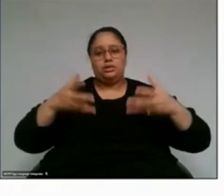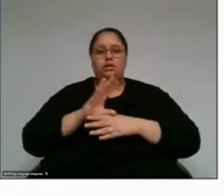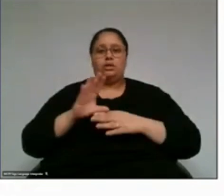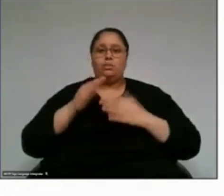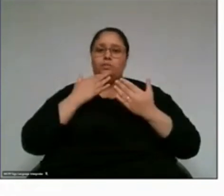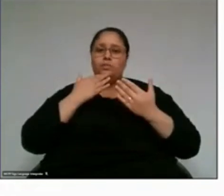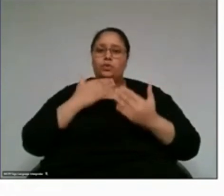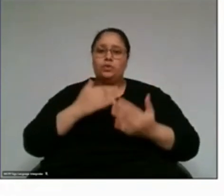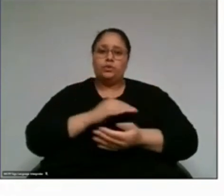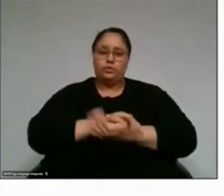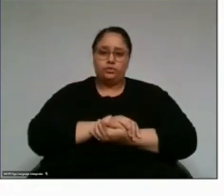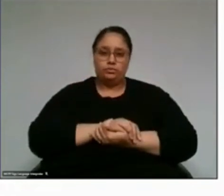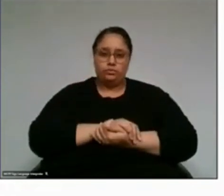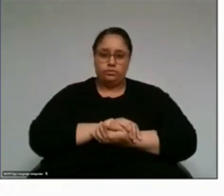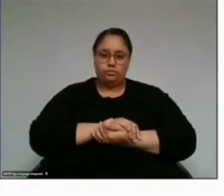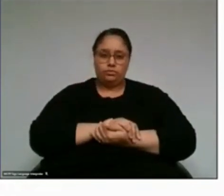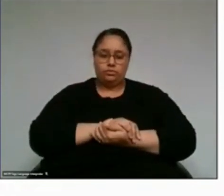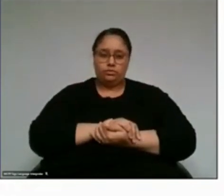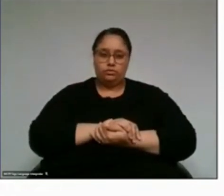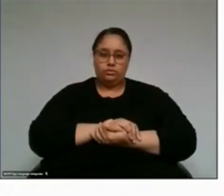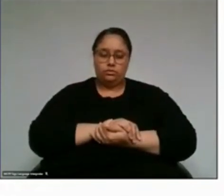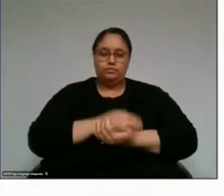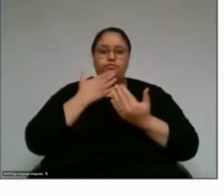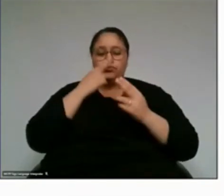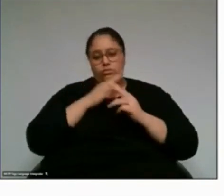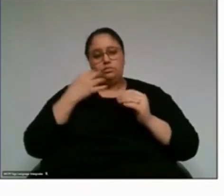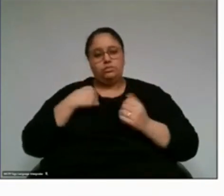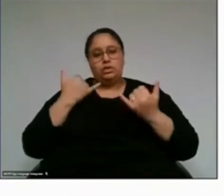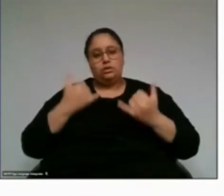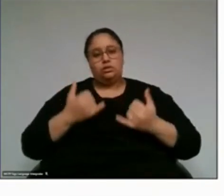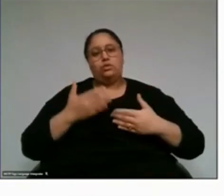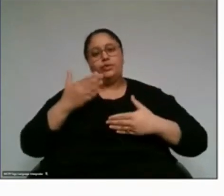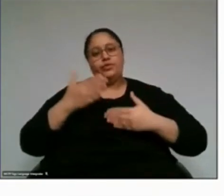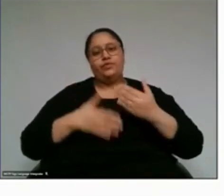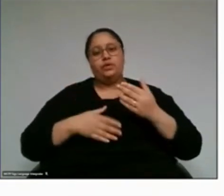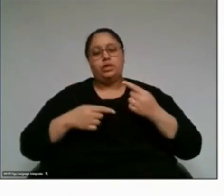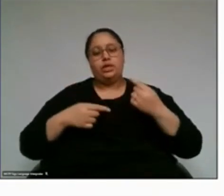Thank you. Thank you very much, Honourable Minister. That brings us to the end of interpellation 2.